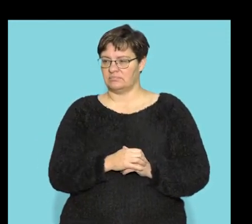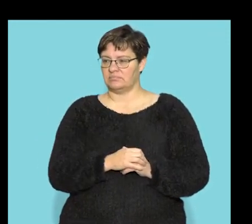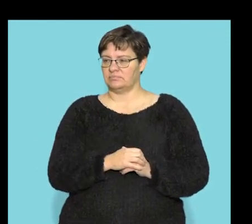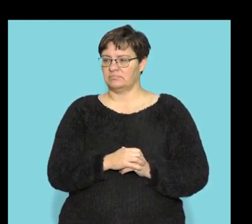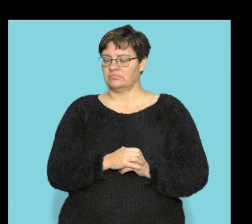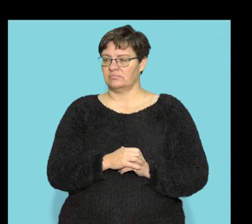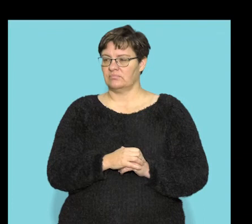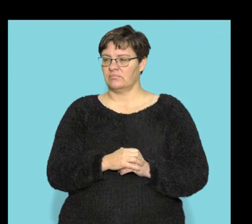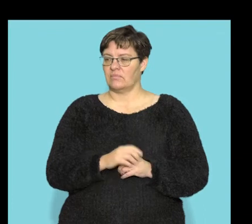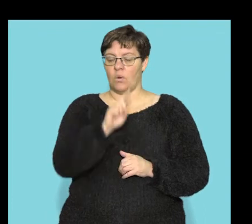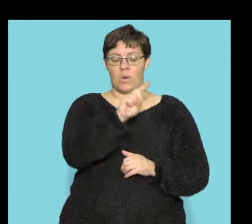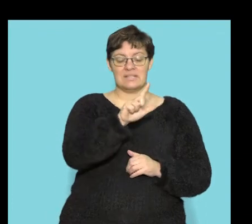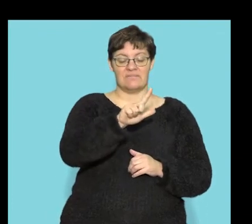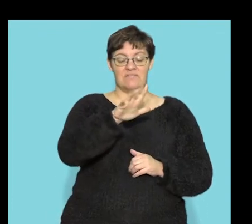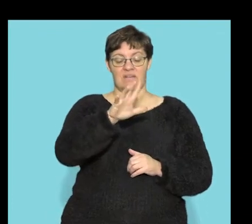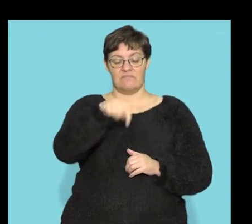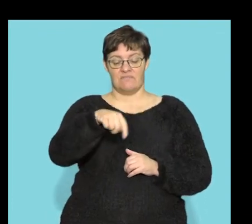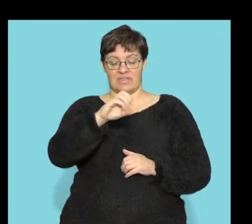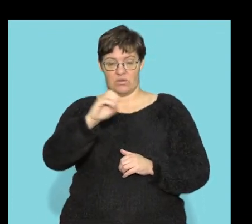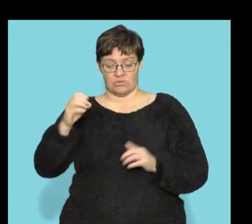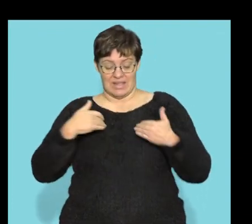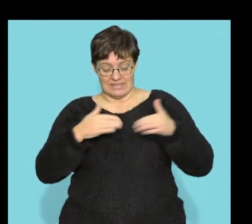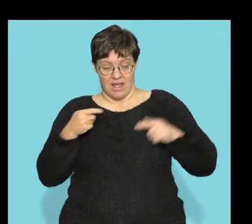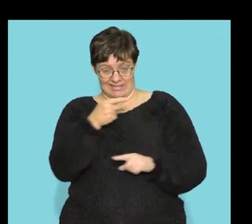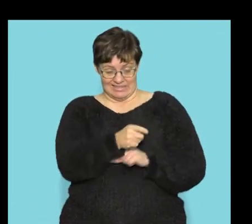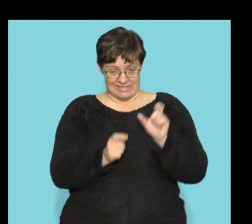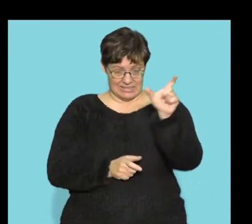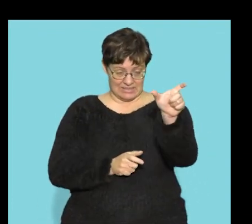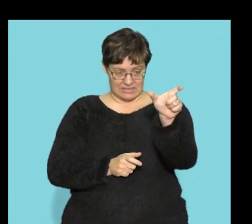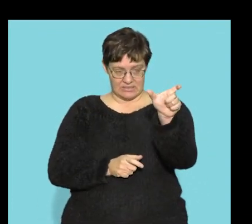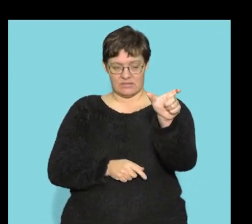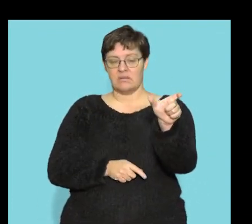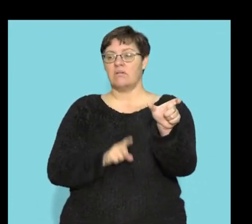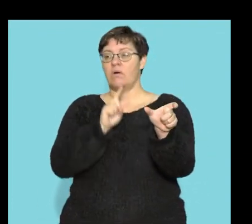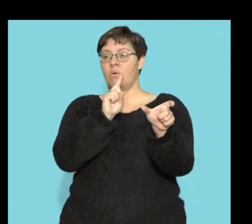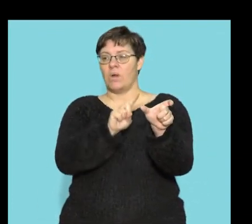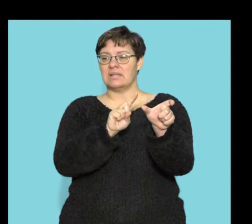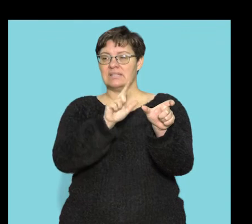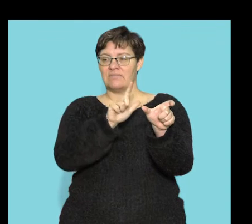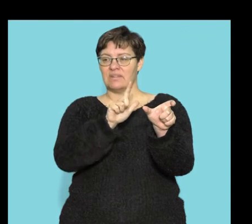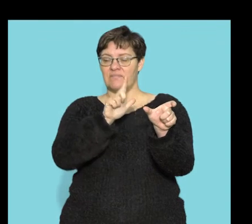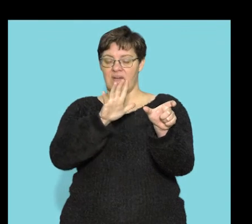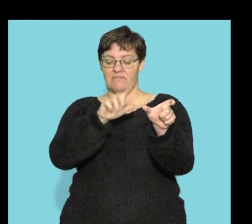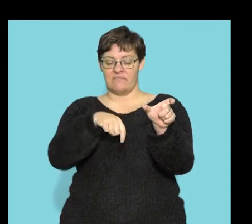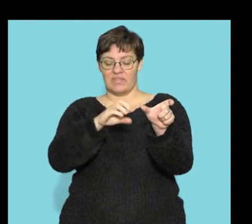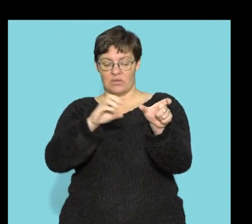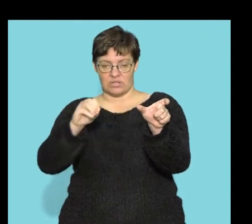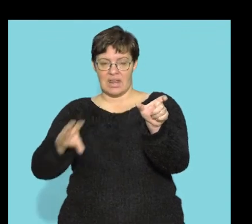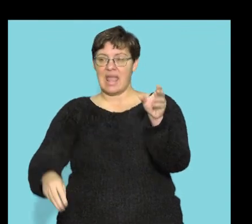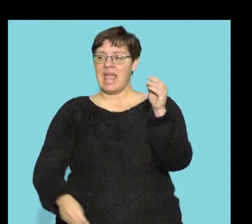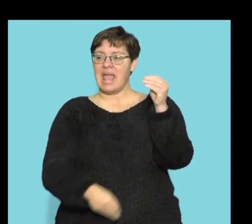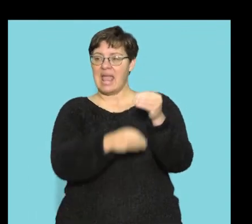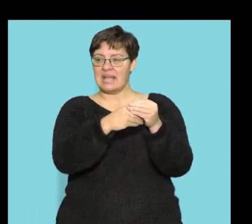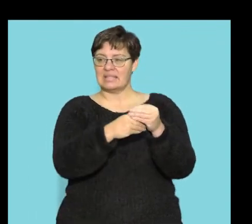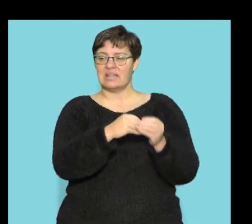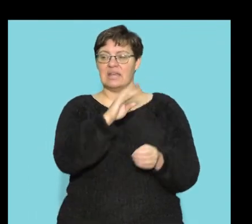of 175,000 as your starting point. There's your 175,000. Add your net salary plus